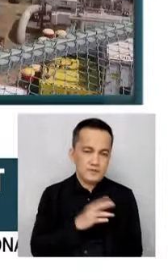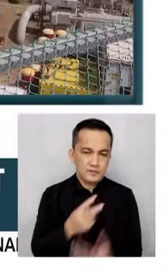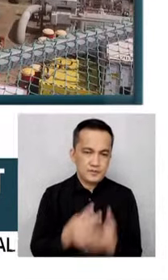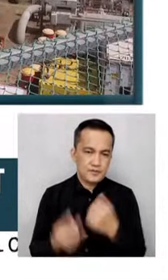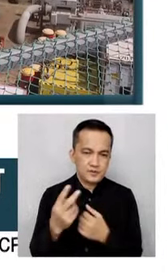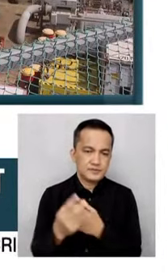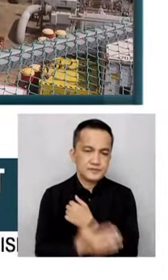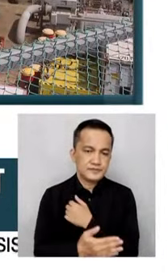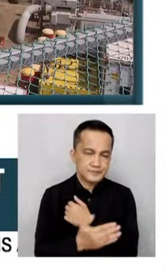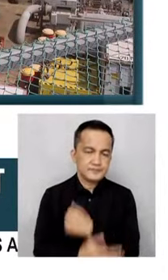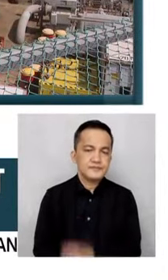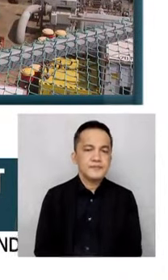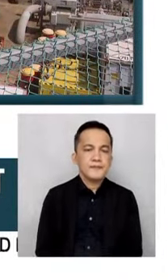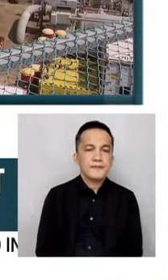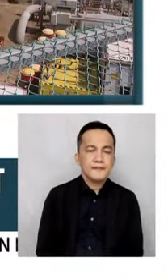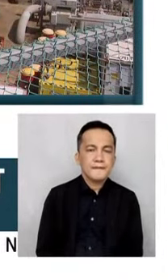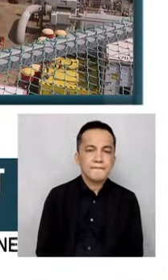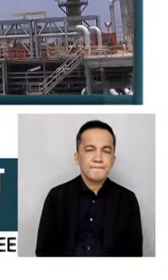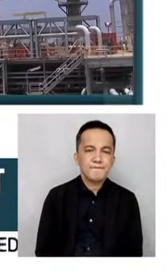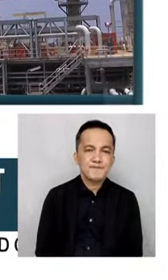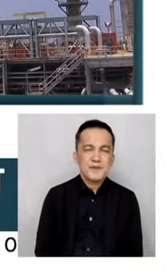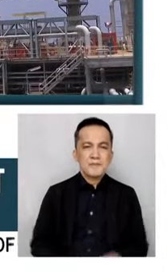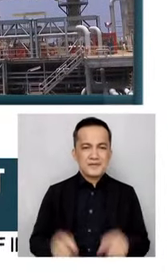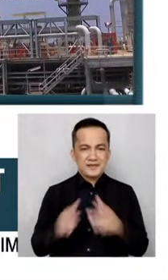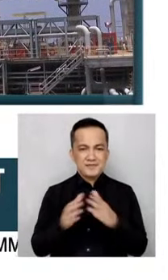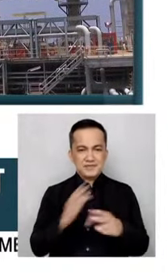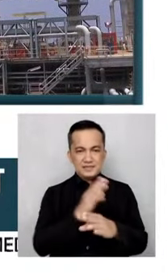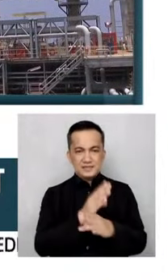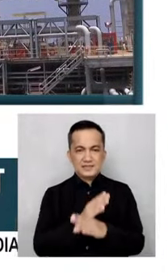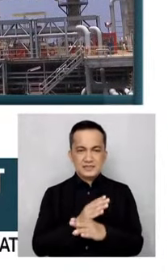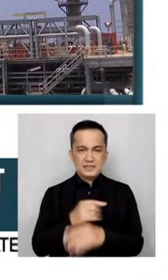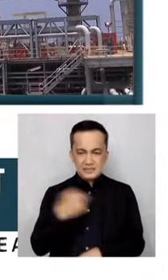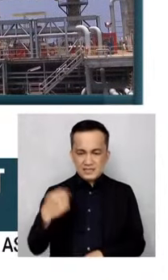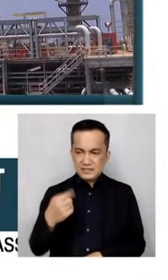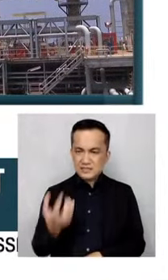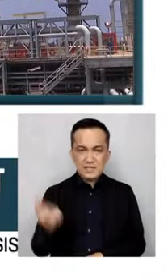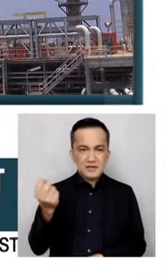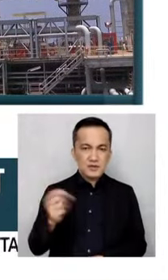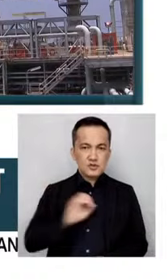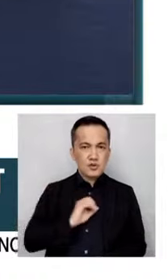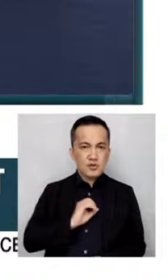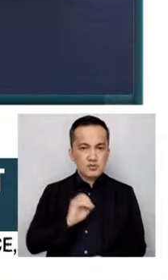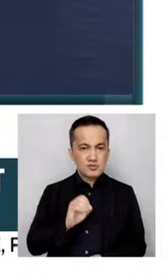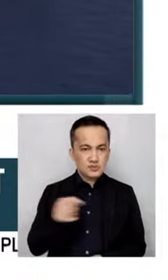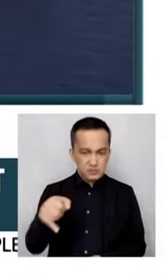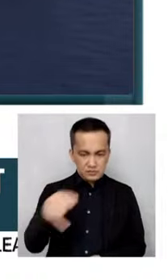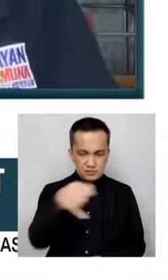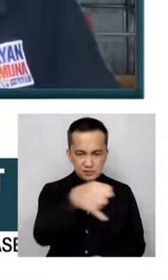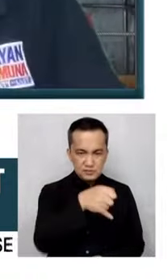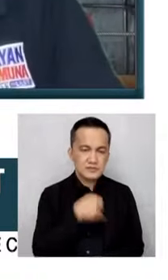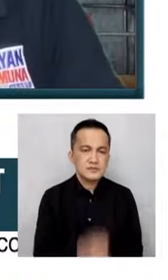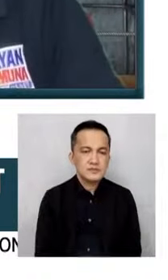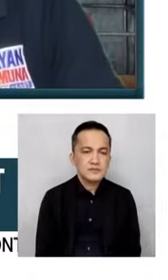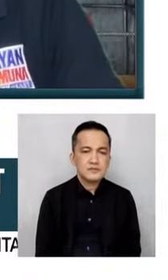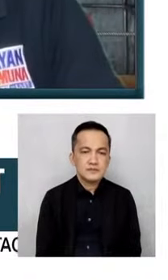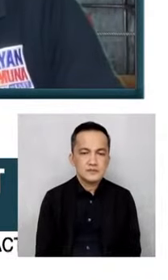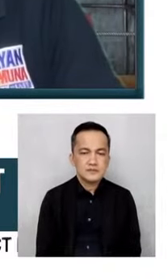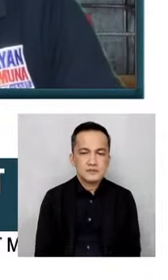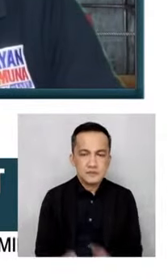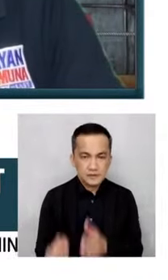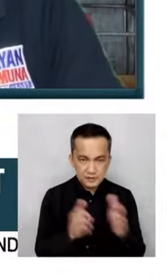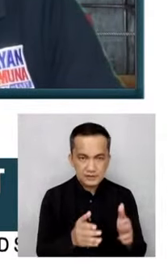countries. Yeah. The biggest stumbling block there is China's claim that it's their territory. Mm-hmm. Which brings us to the next point. There has